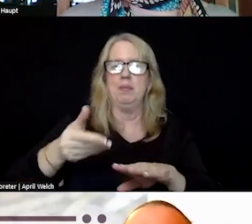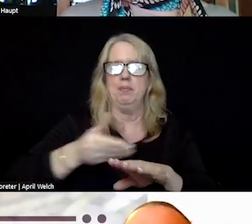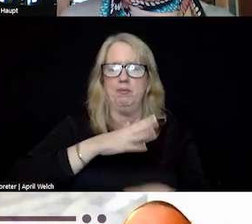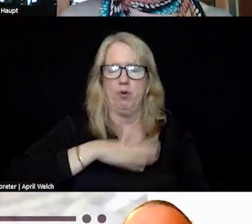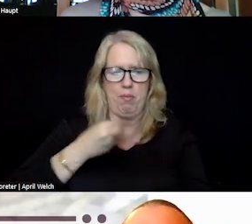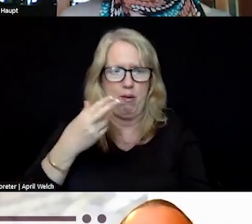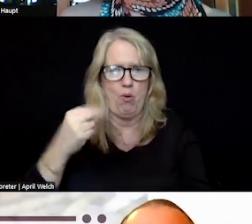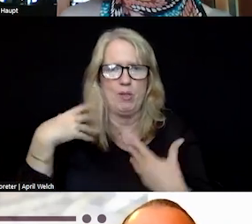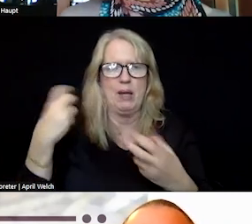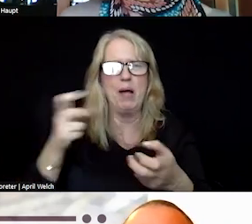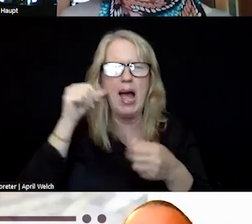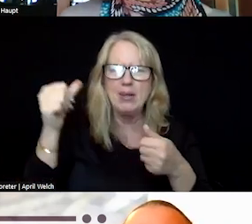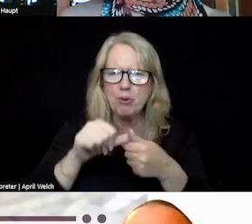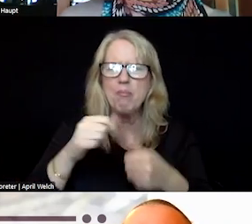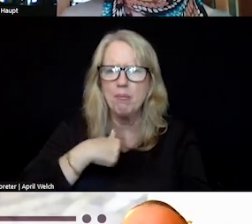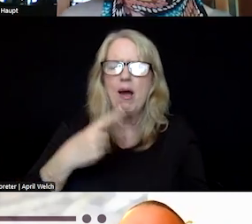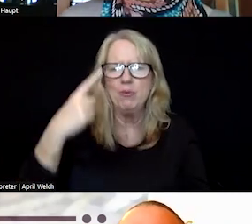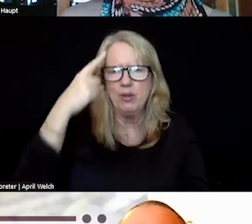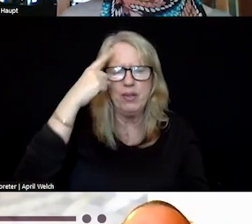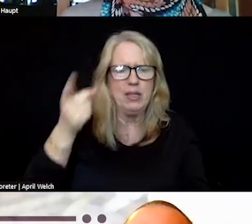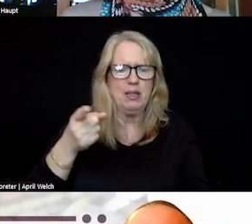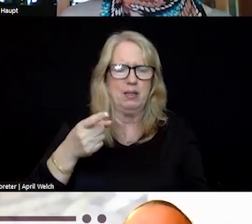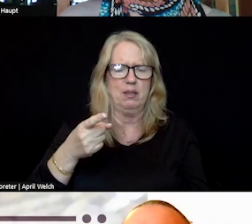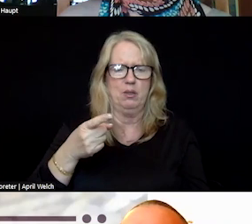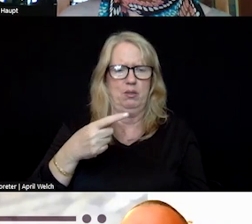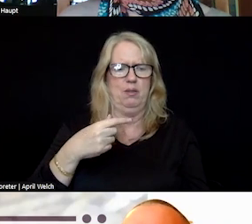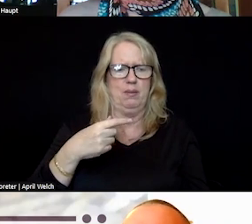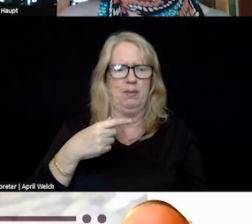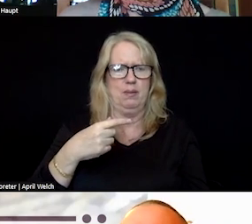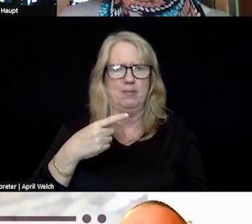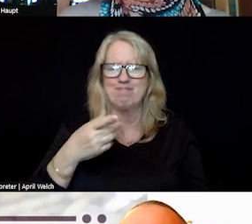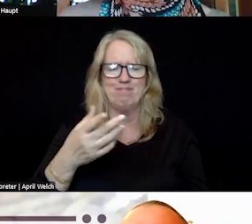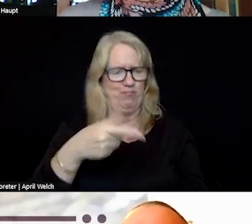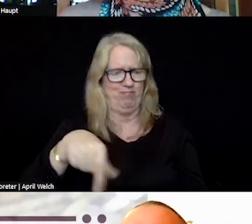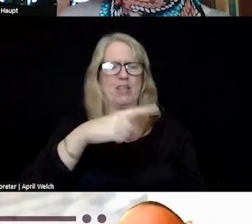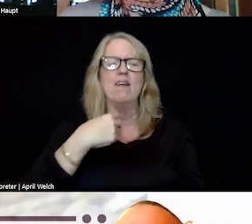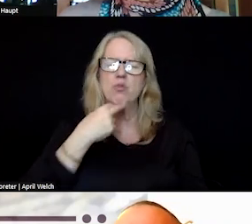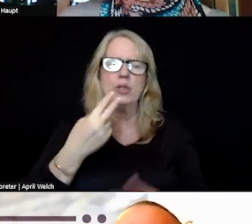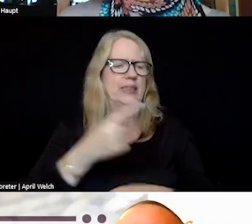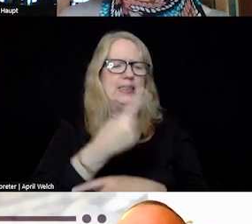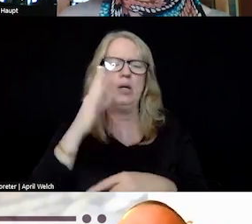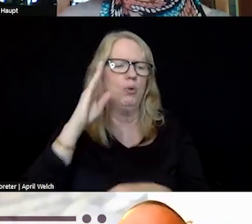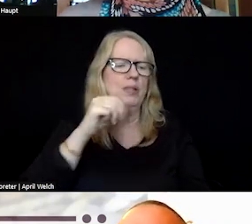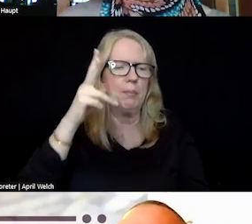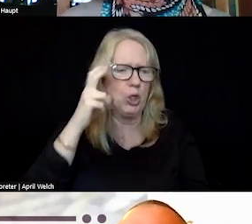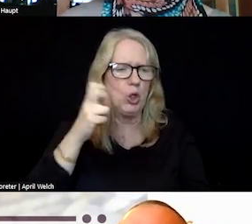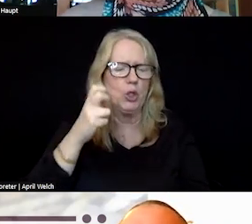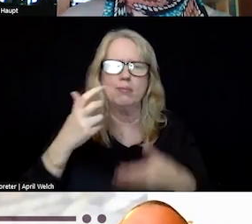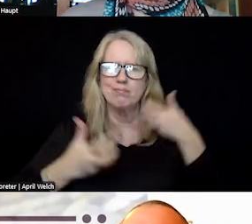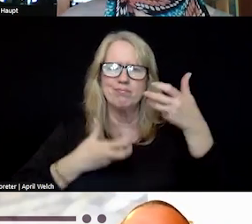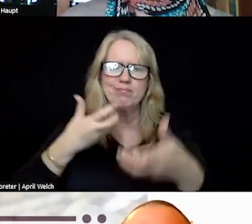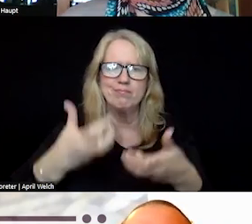recovery, I remember thinking that there's voices that aren't going to be heard here today, voices that need to be heard,